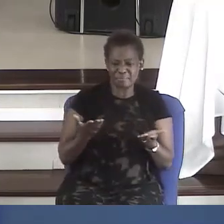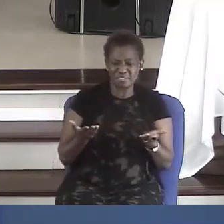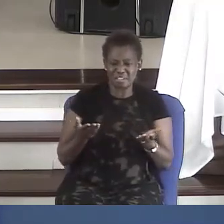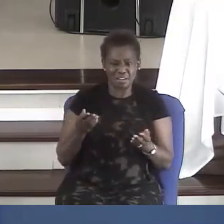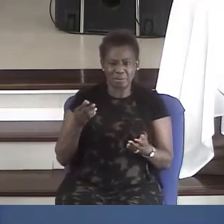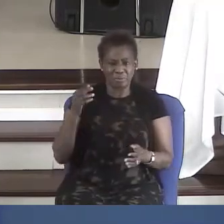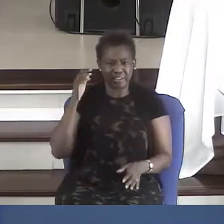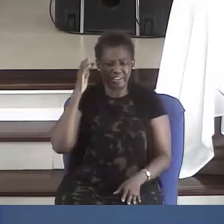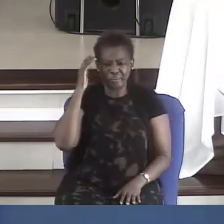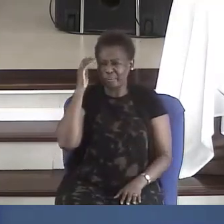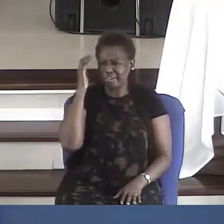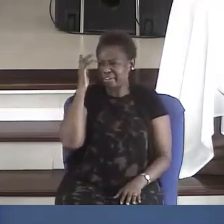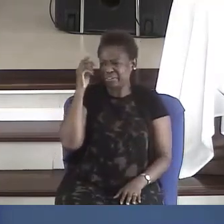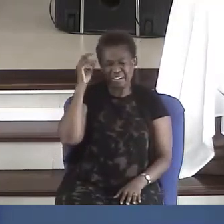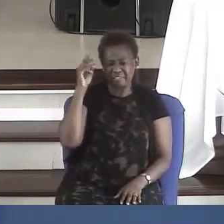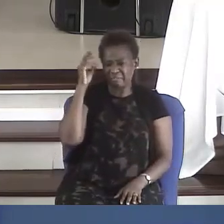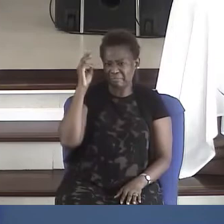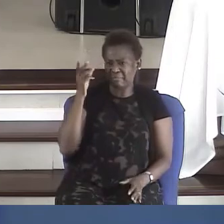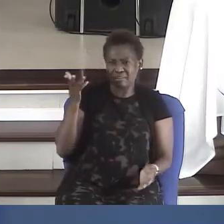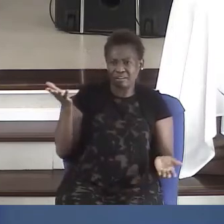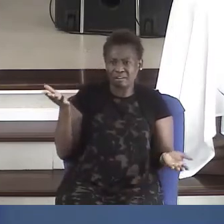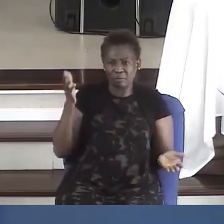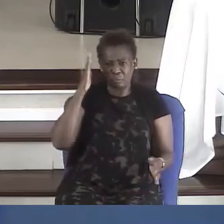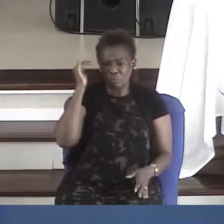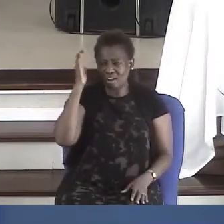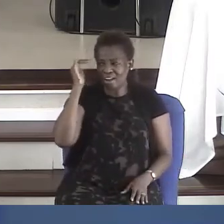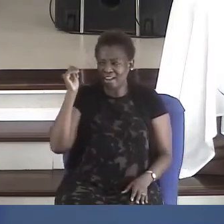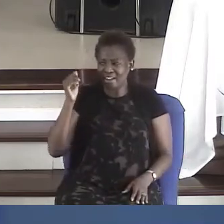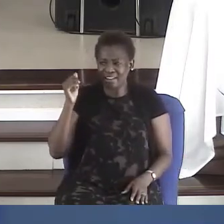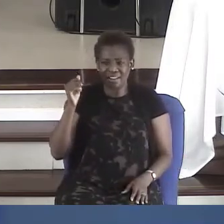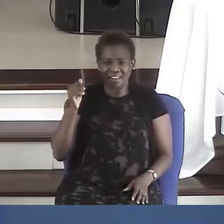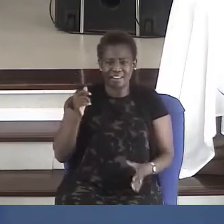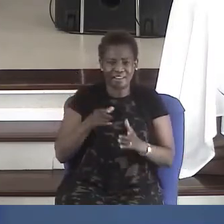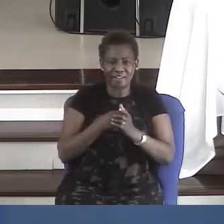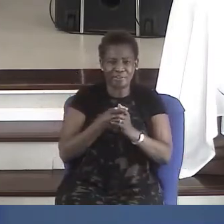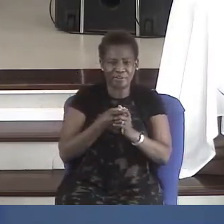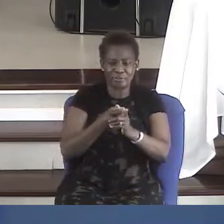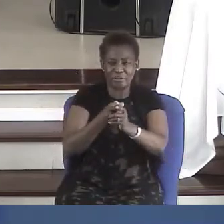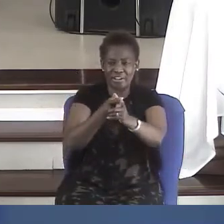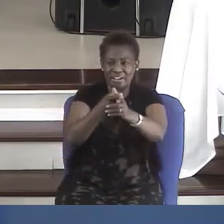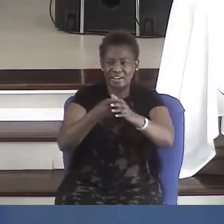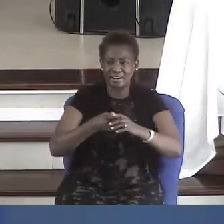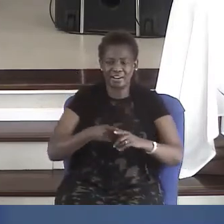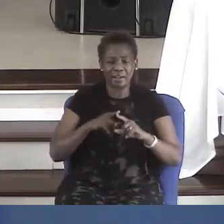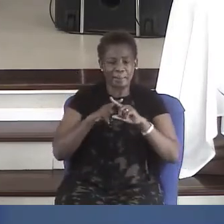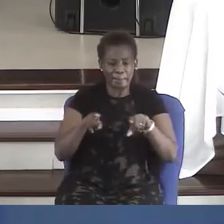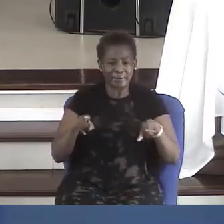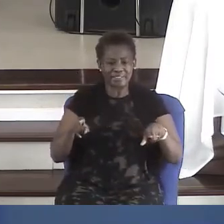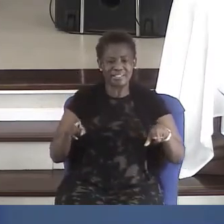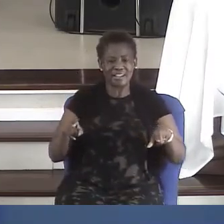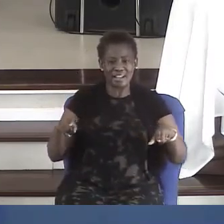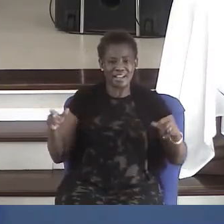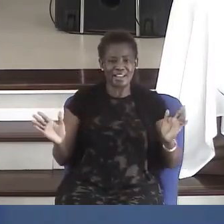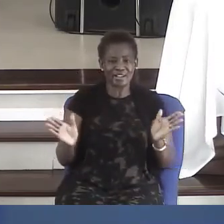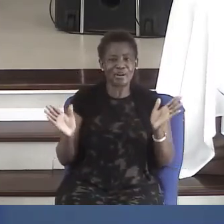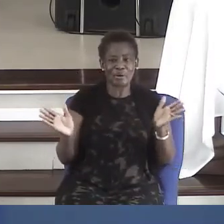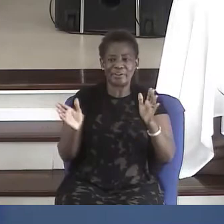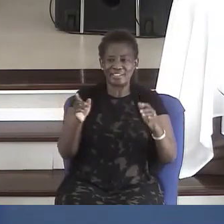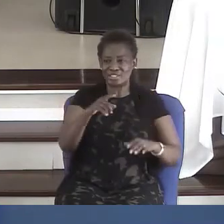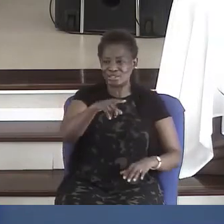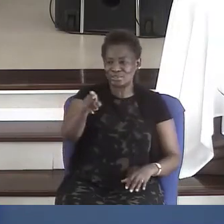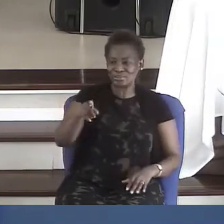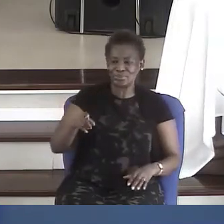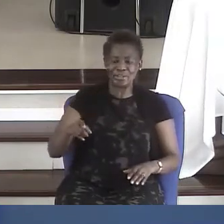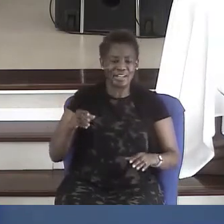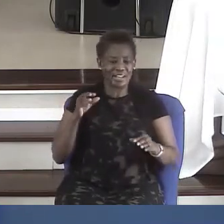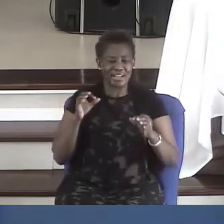running because there is a reward. So I encourage us this morning. And if you are so convinced, stand as we sing the last stanza. And if there's